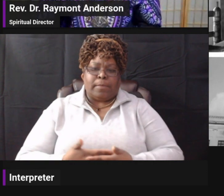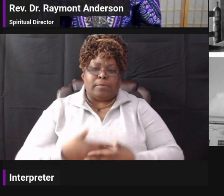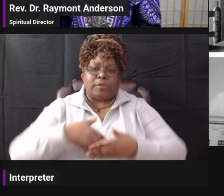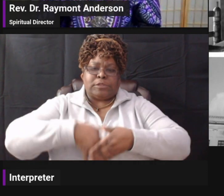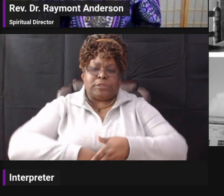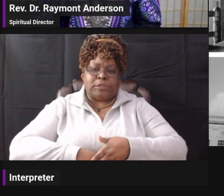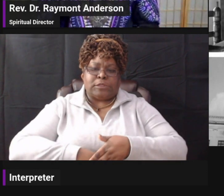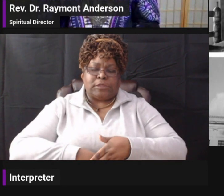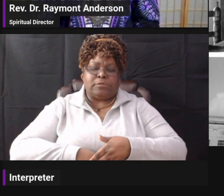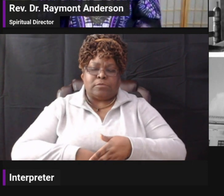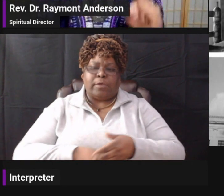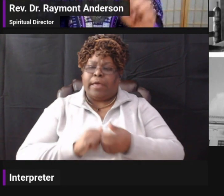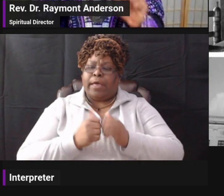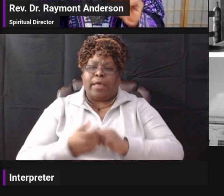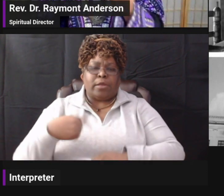He said, what?